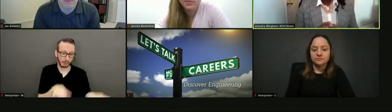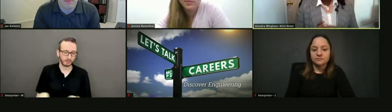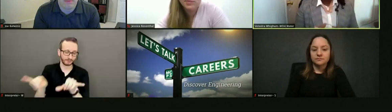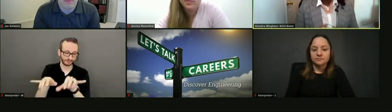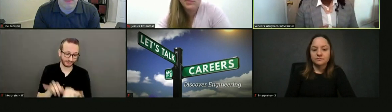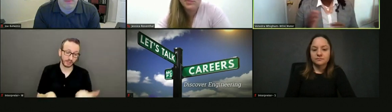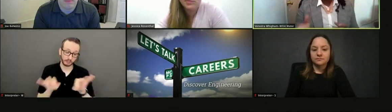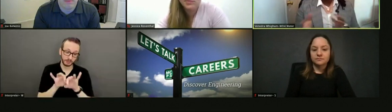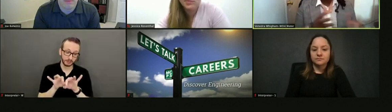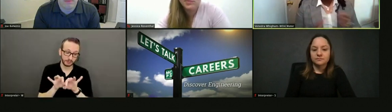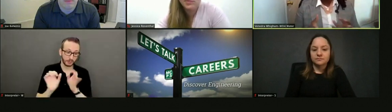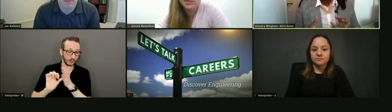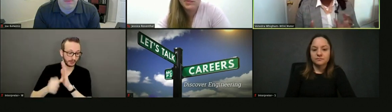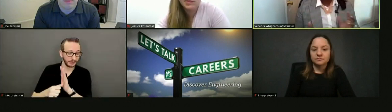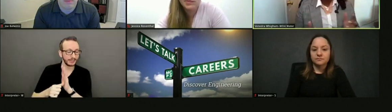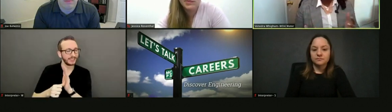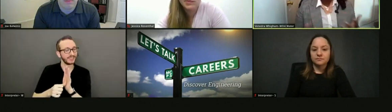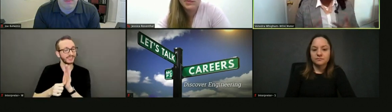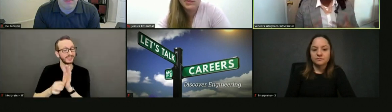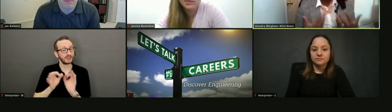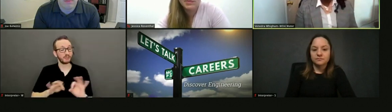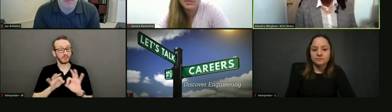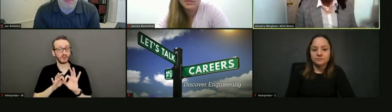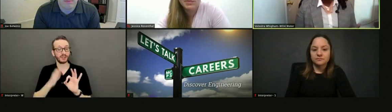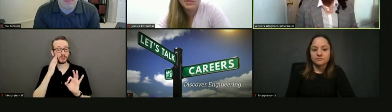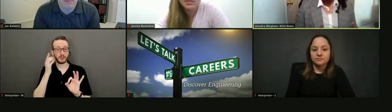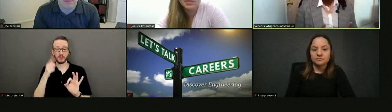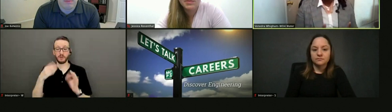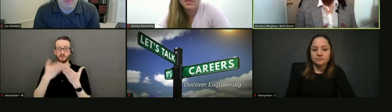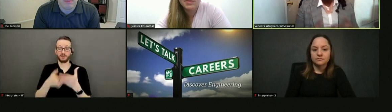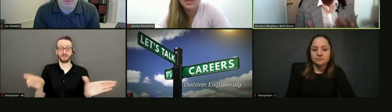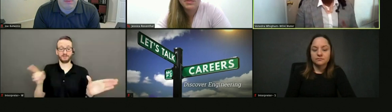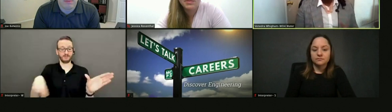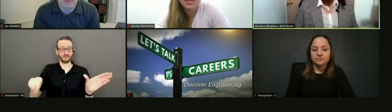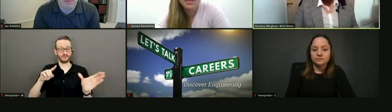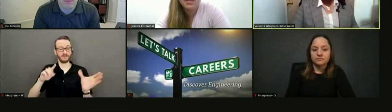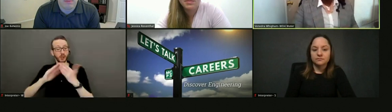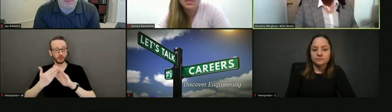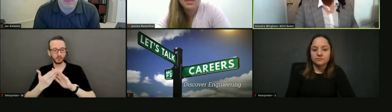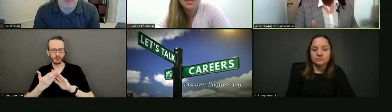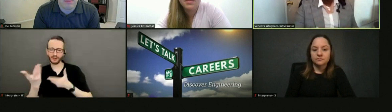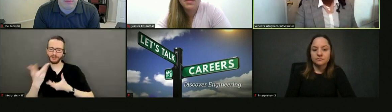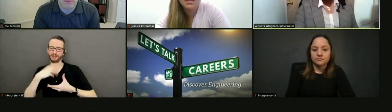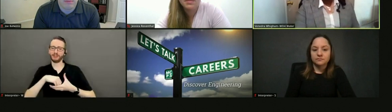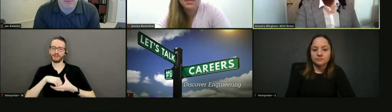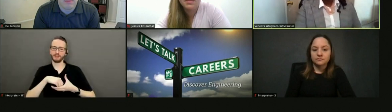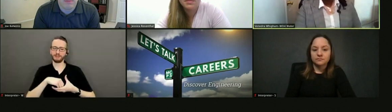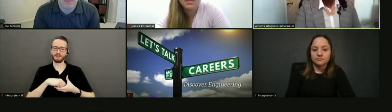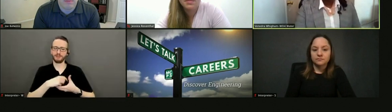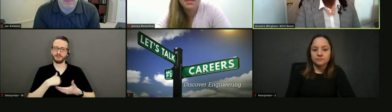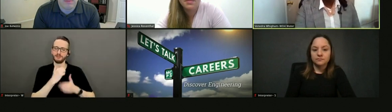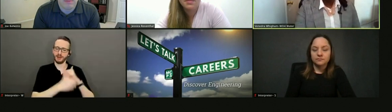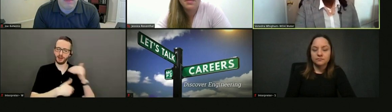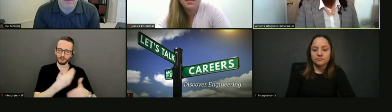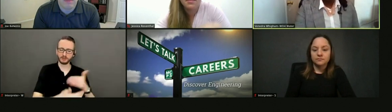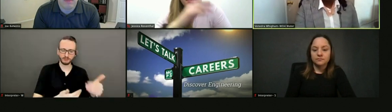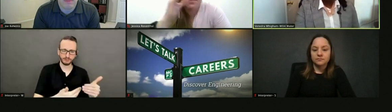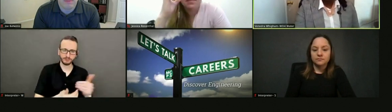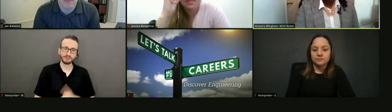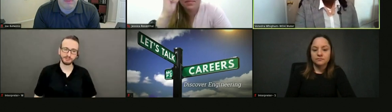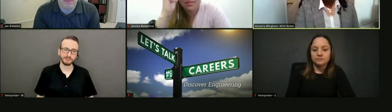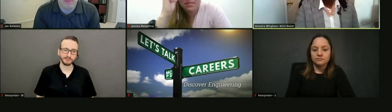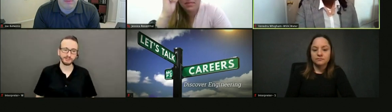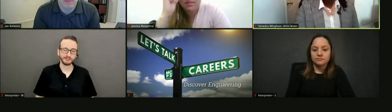to know that the public is a part of how I move and how I operate as well, as I interact with the